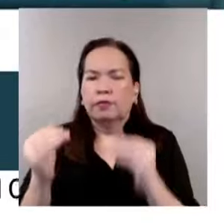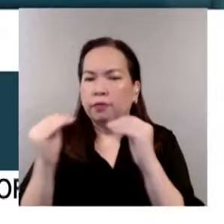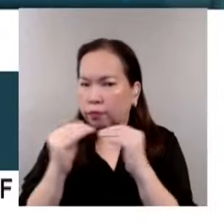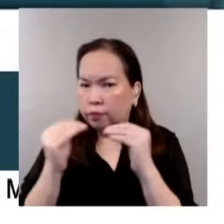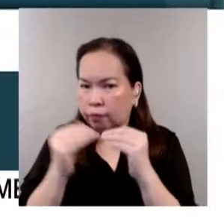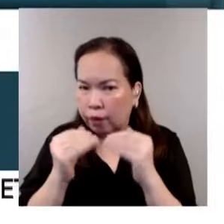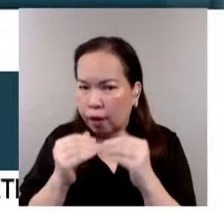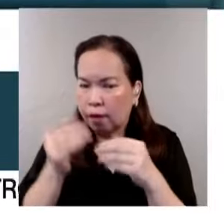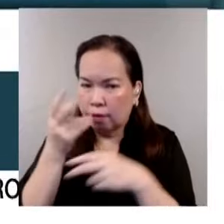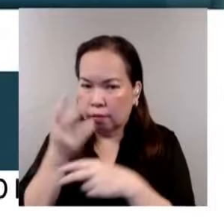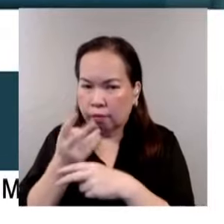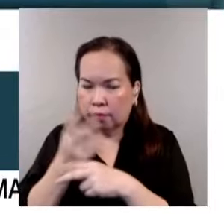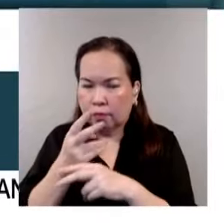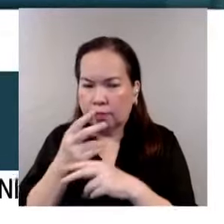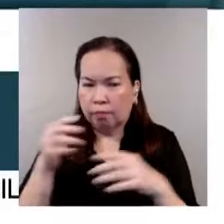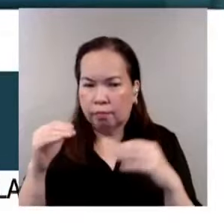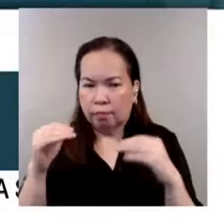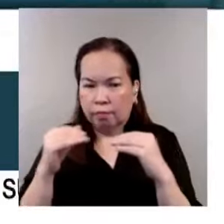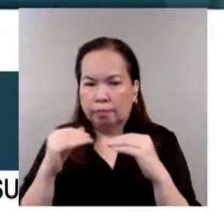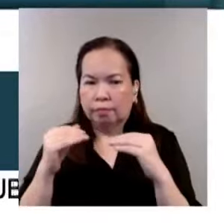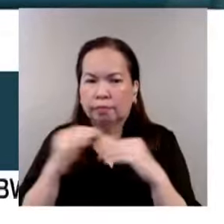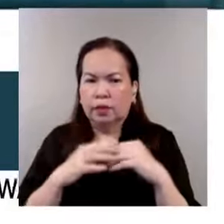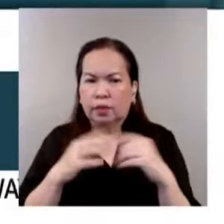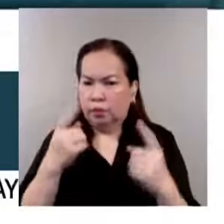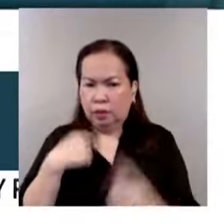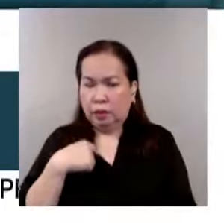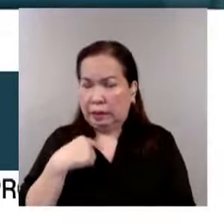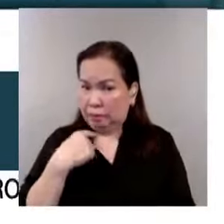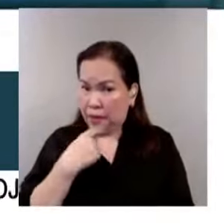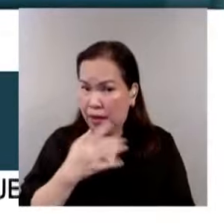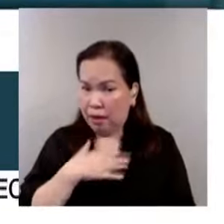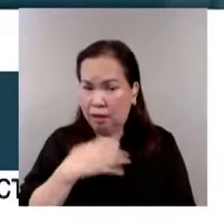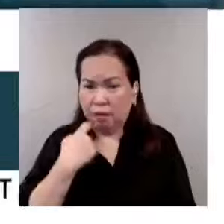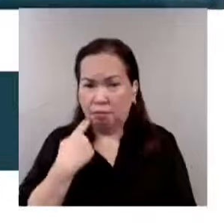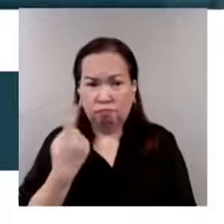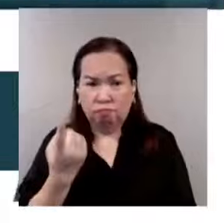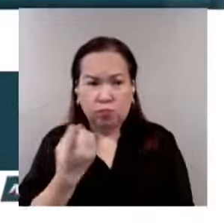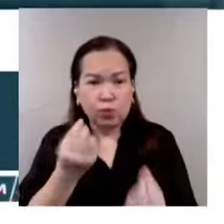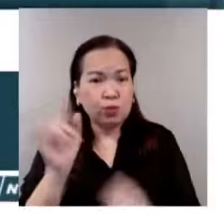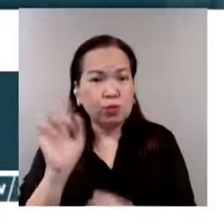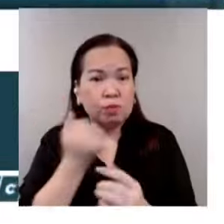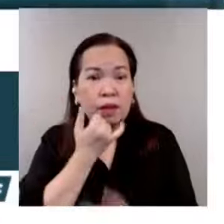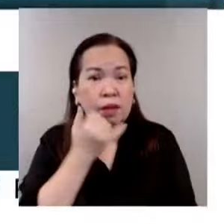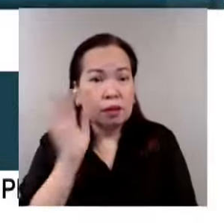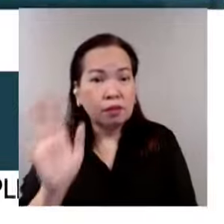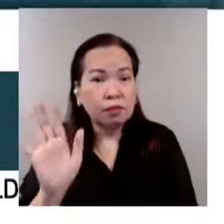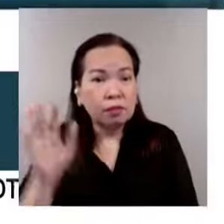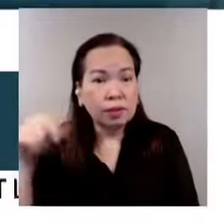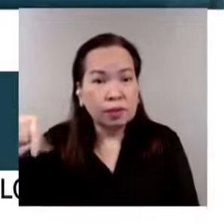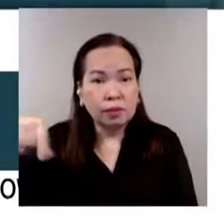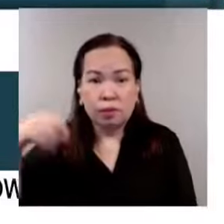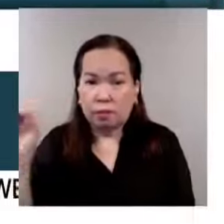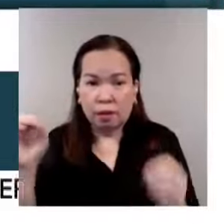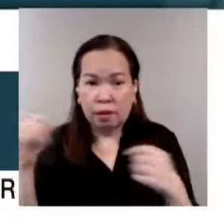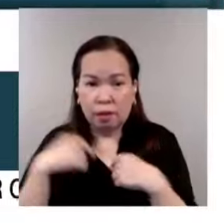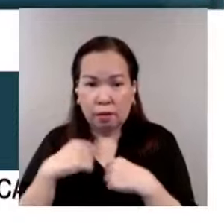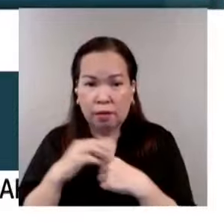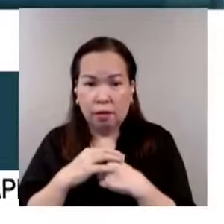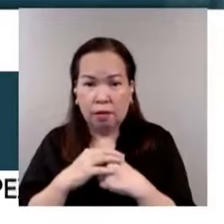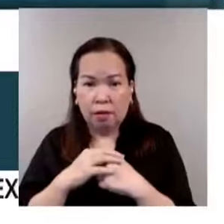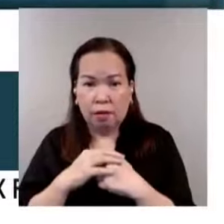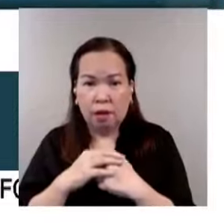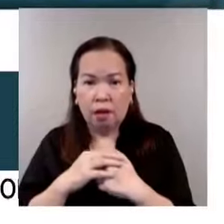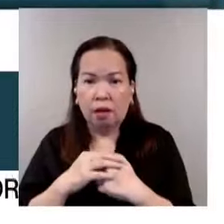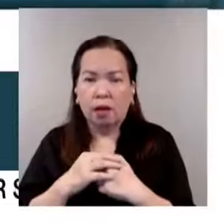one, I as I mentioned earlier, he did nothing wrong to me. Yeah. I would want to him to be